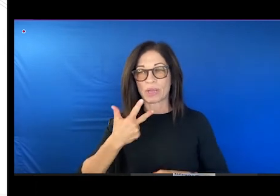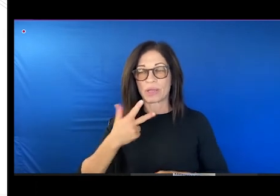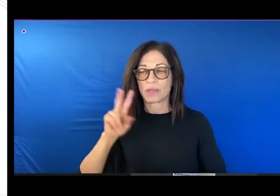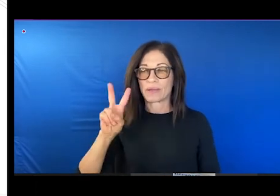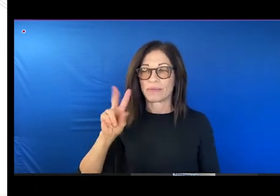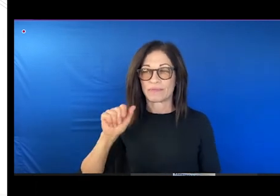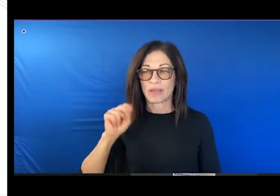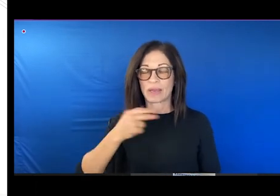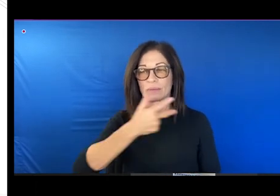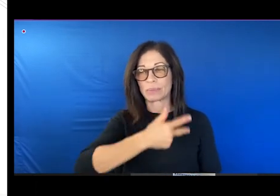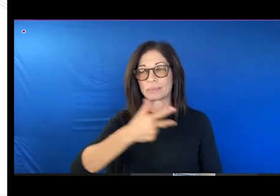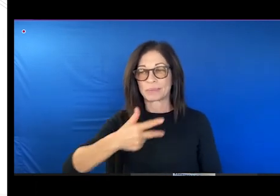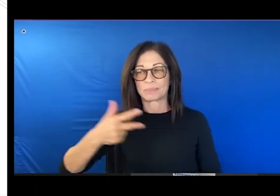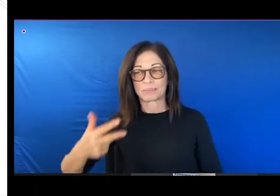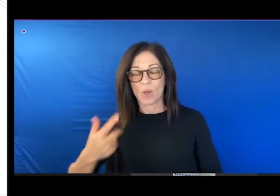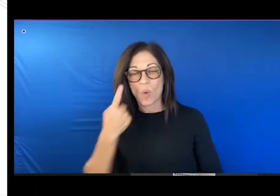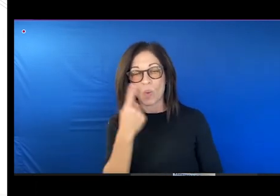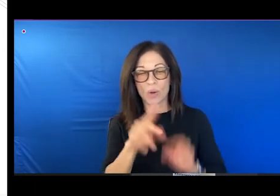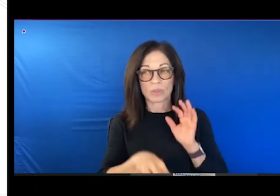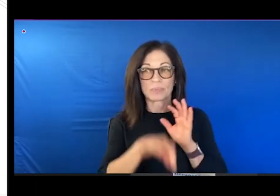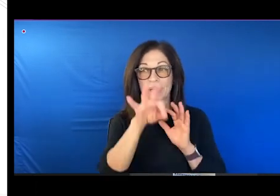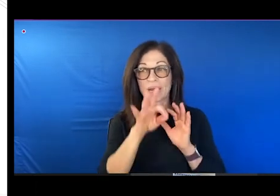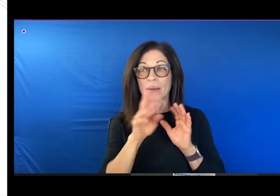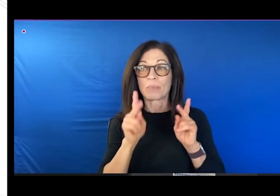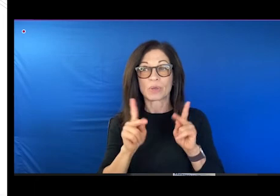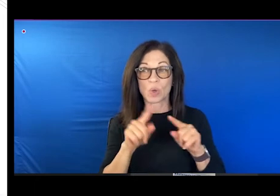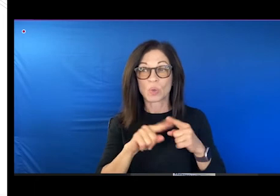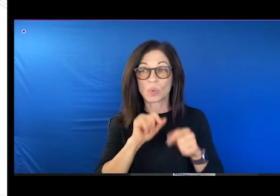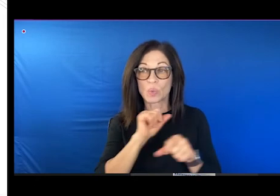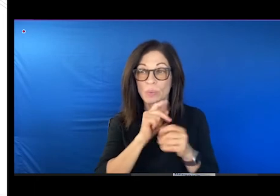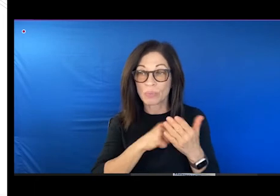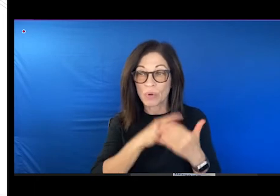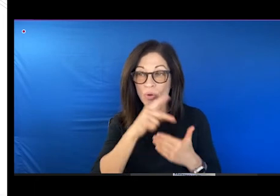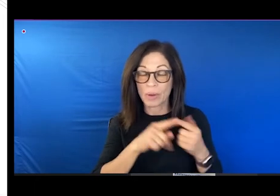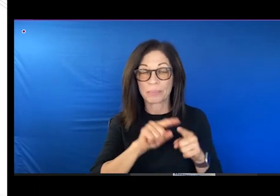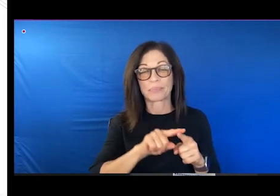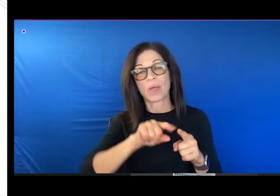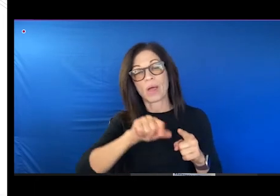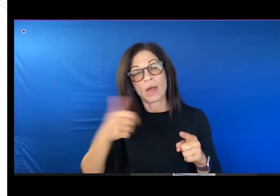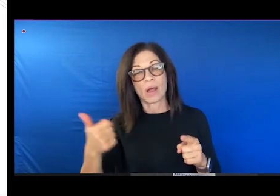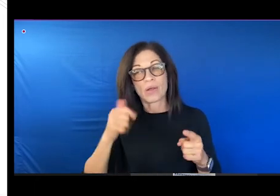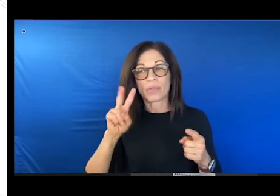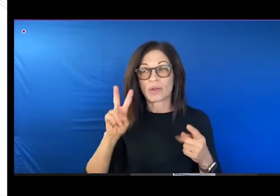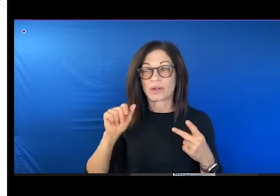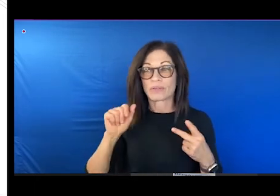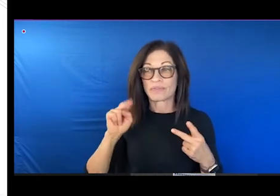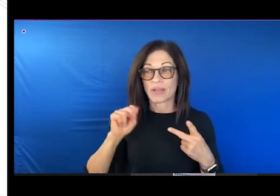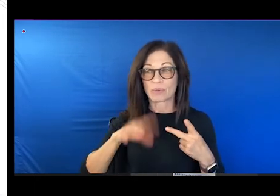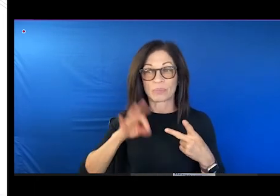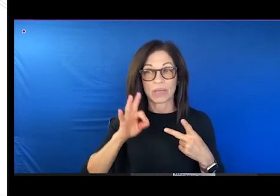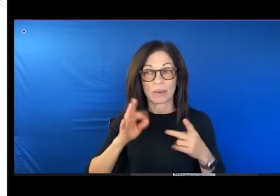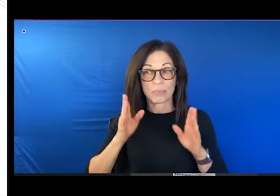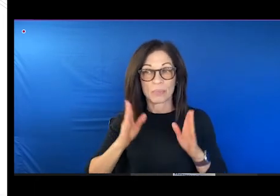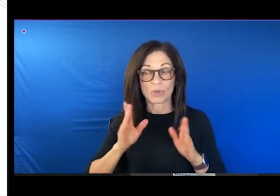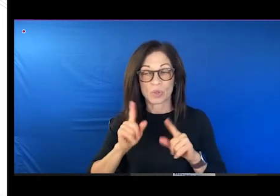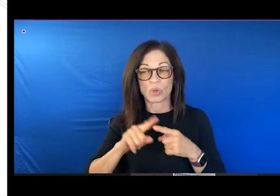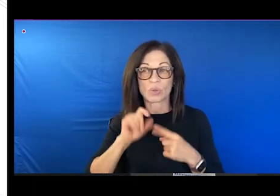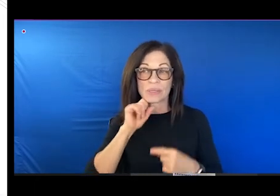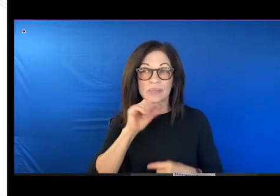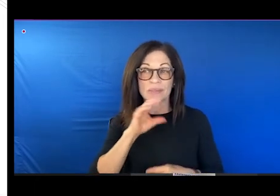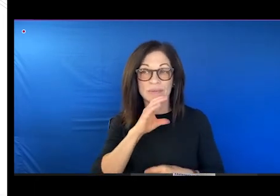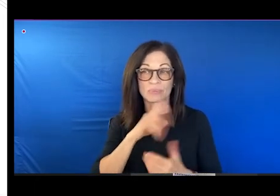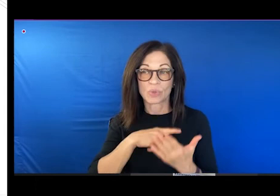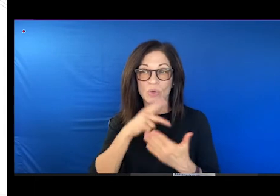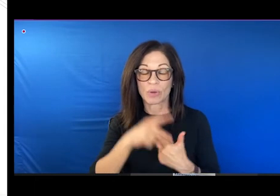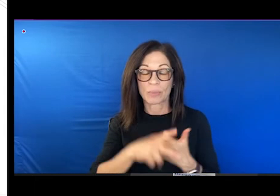3 vans. One of those vans was picking up someone to go to a work program. One of the vans was picking up